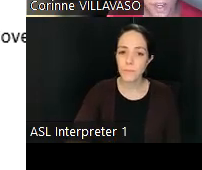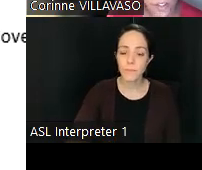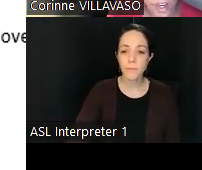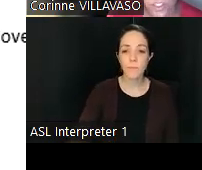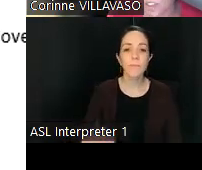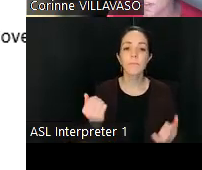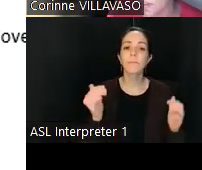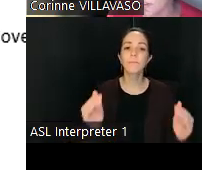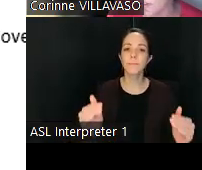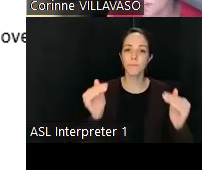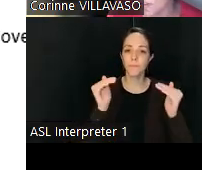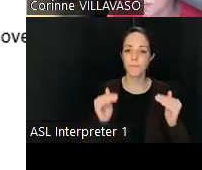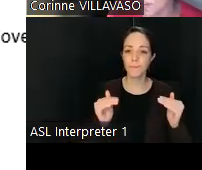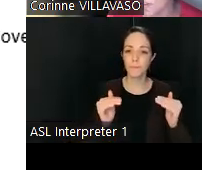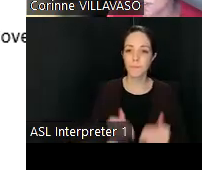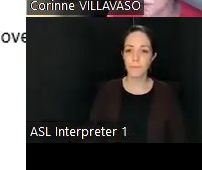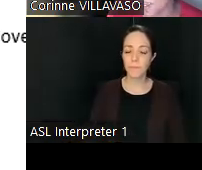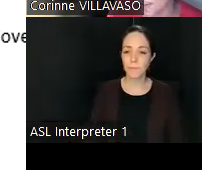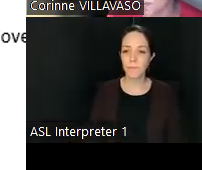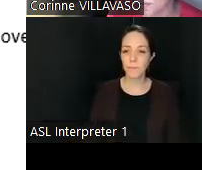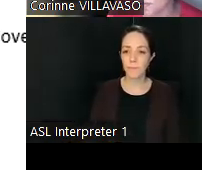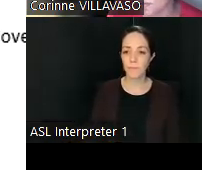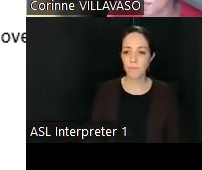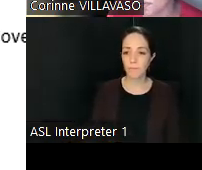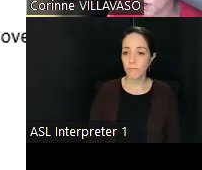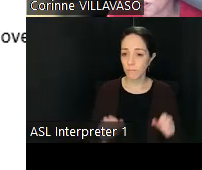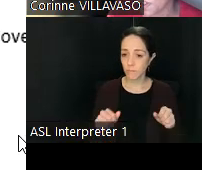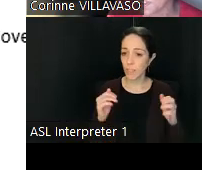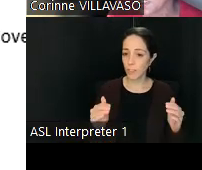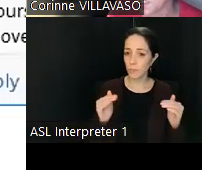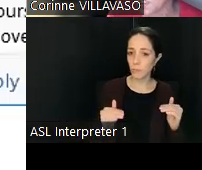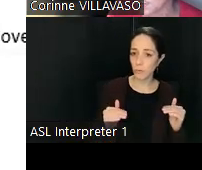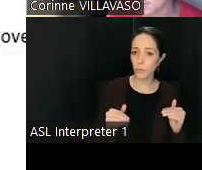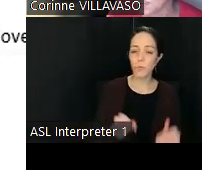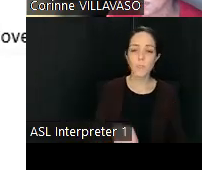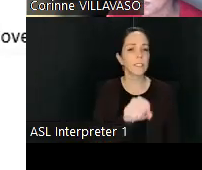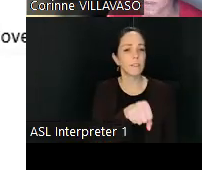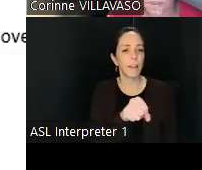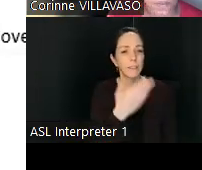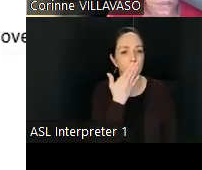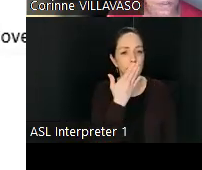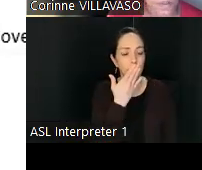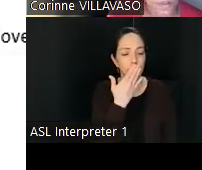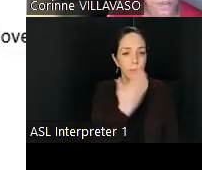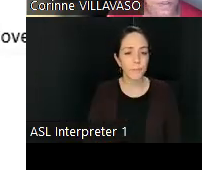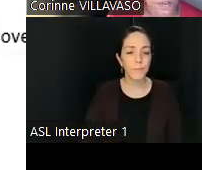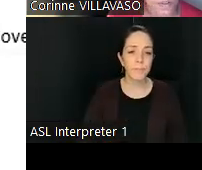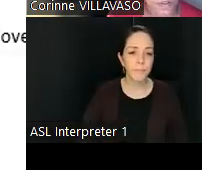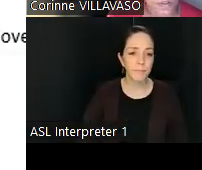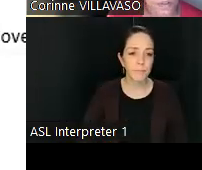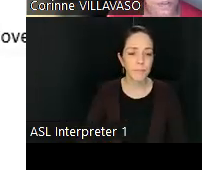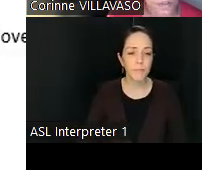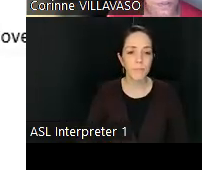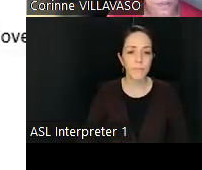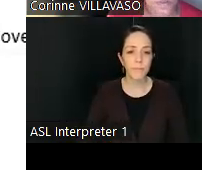the next section? Is it okay? Can we move? Yeah. Thank you, Commissioner Sophia. We'll definitely